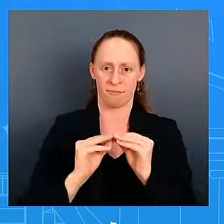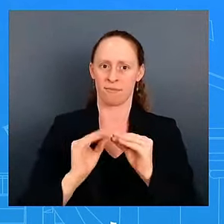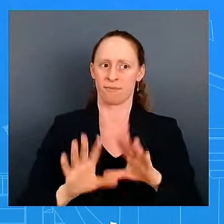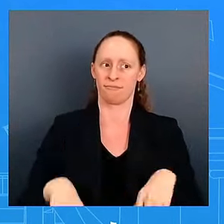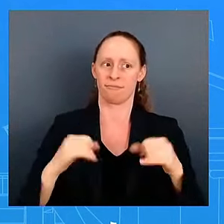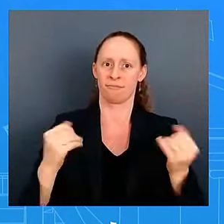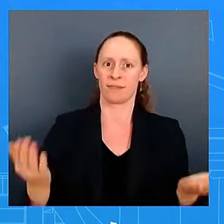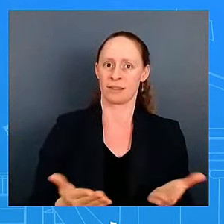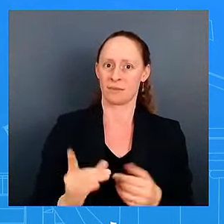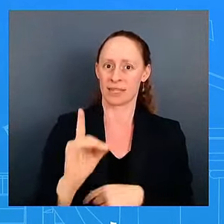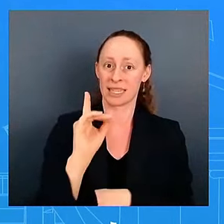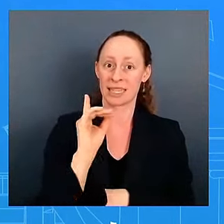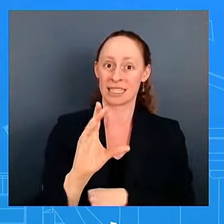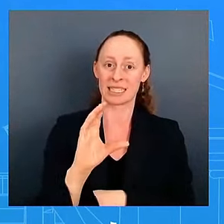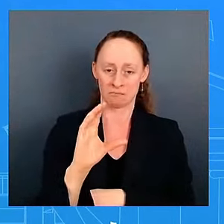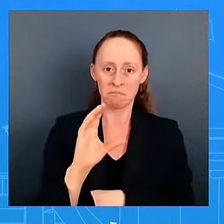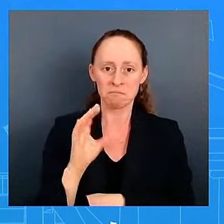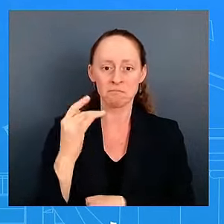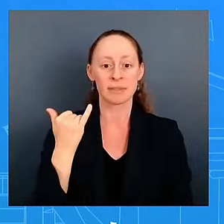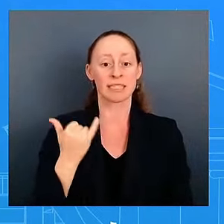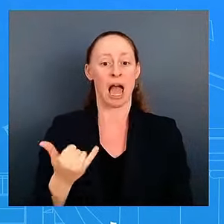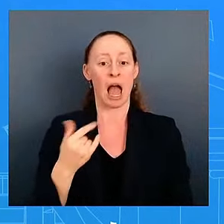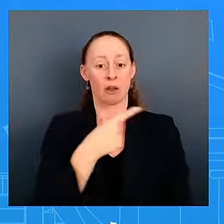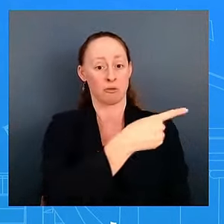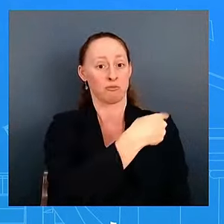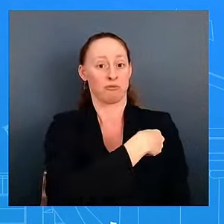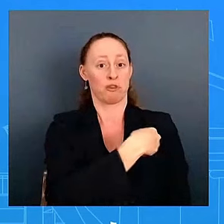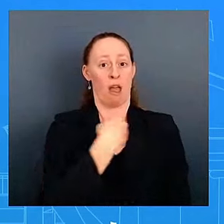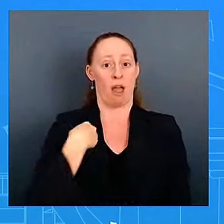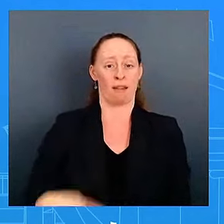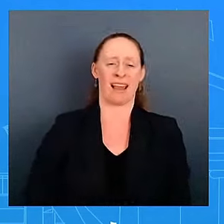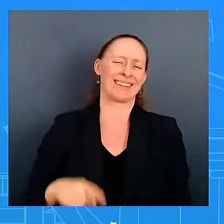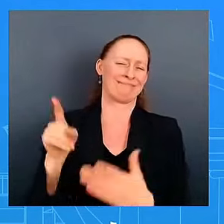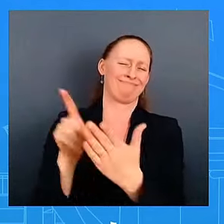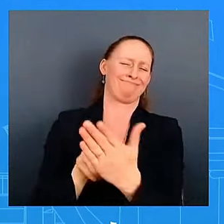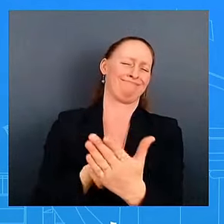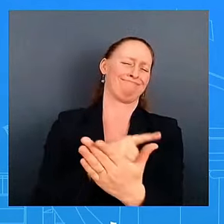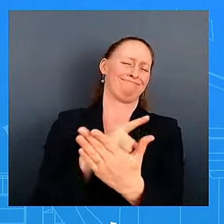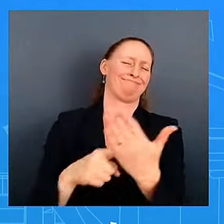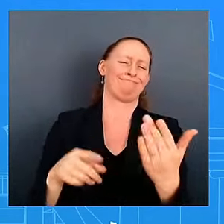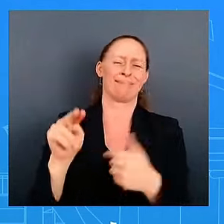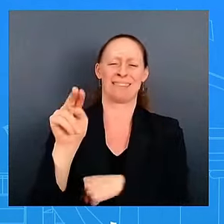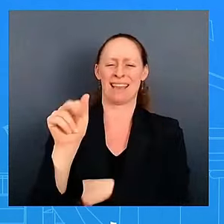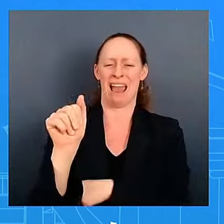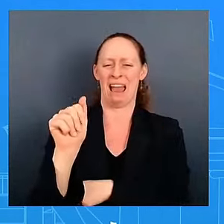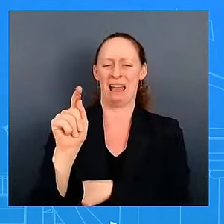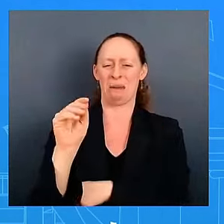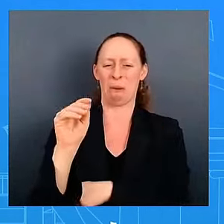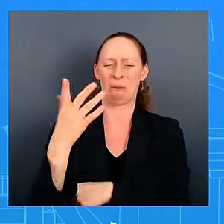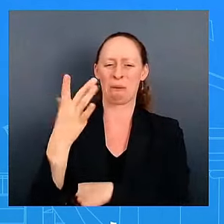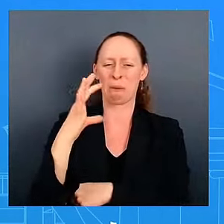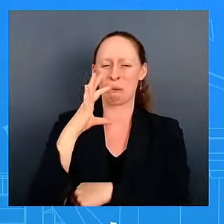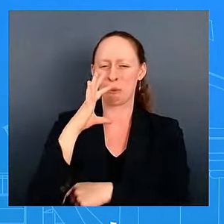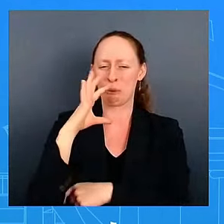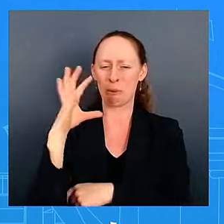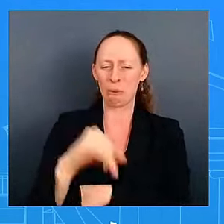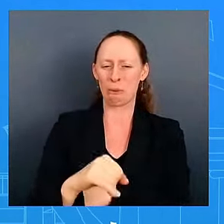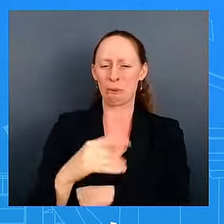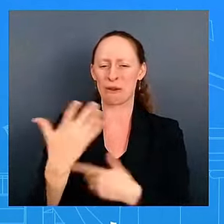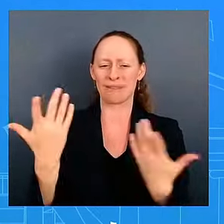War. It's causing high security risk to the world and the region. What is the White House response to this? So